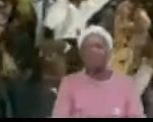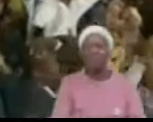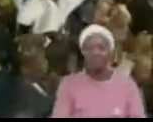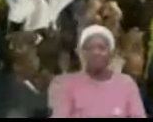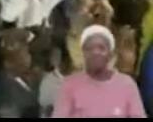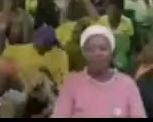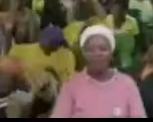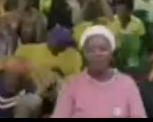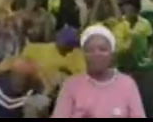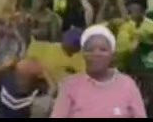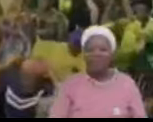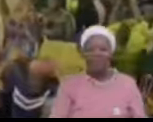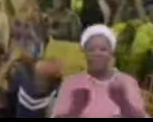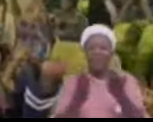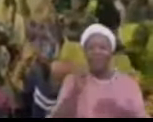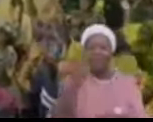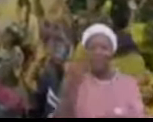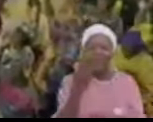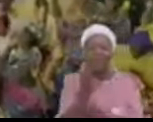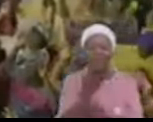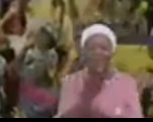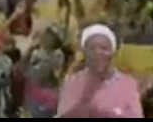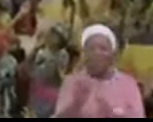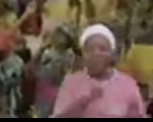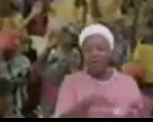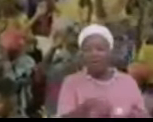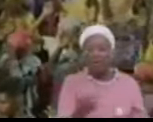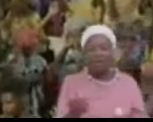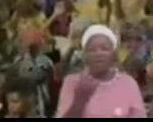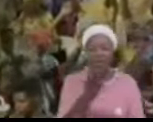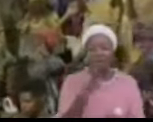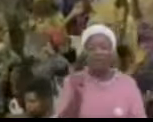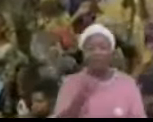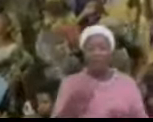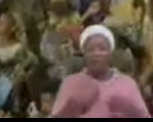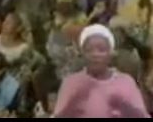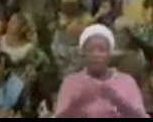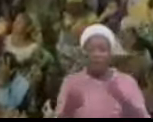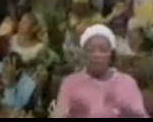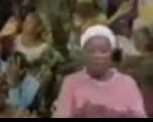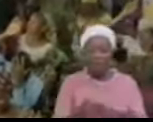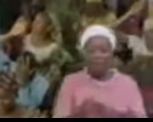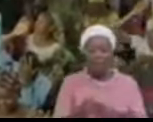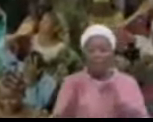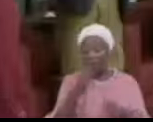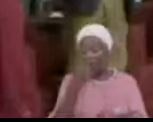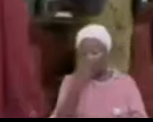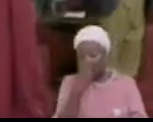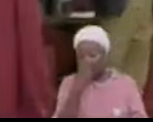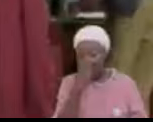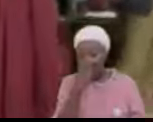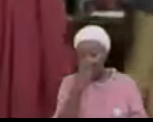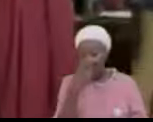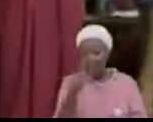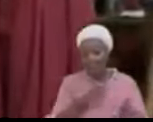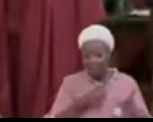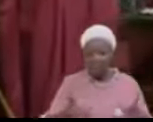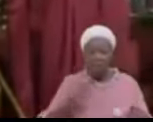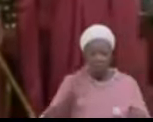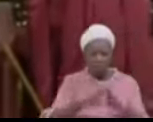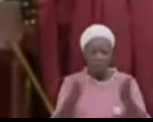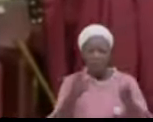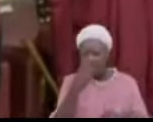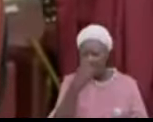Raise up the hand, then the other hand where you have the challenge. If you are blind, the Lord will open the blind